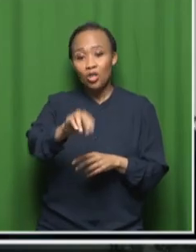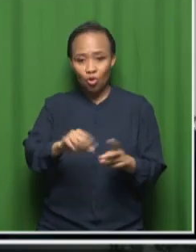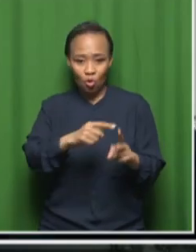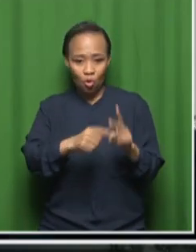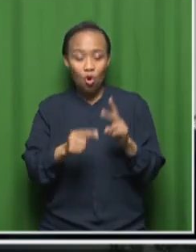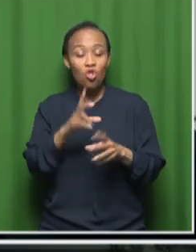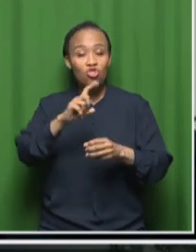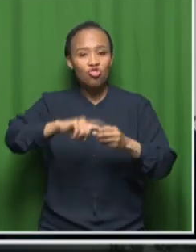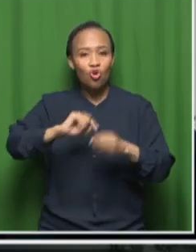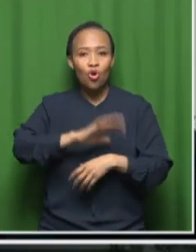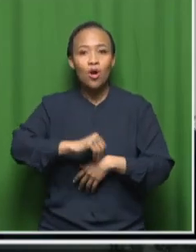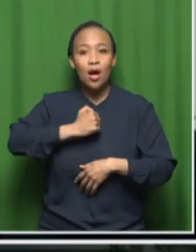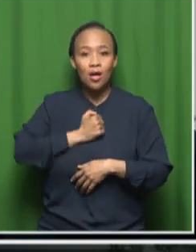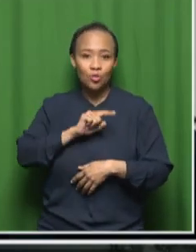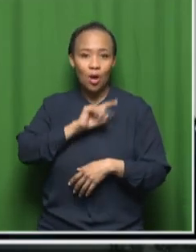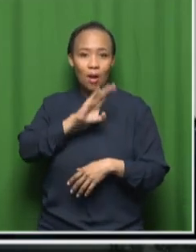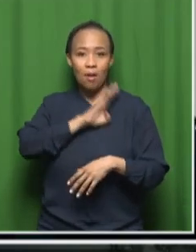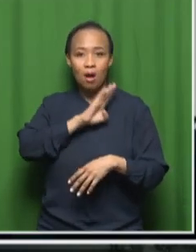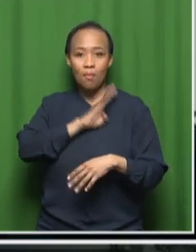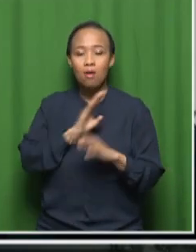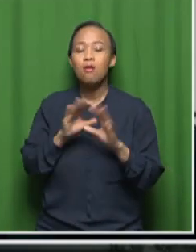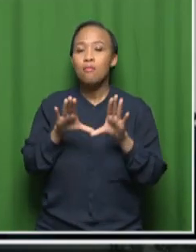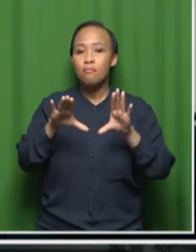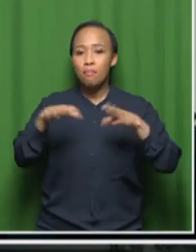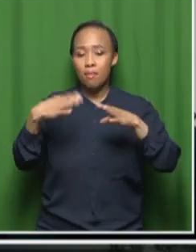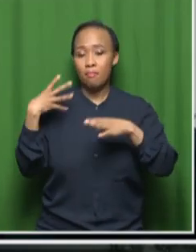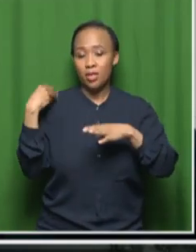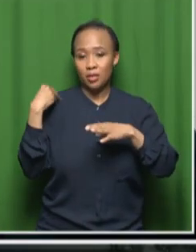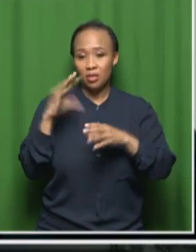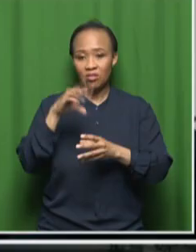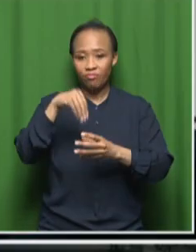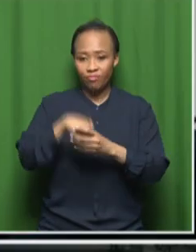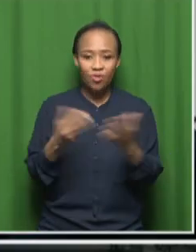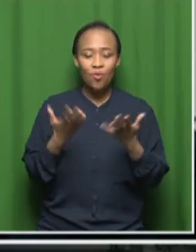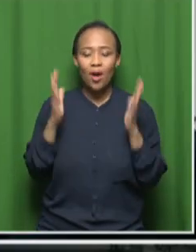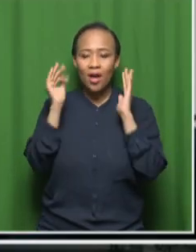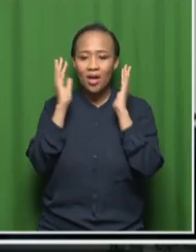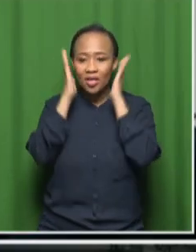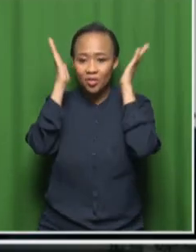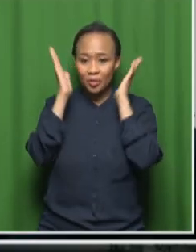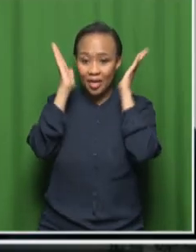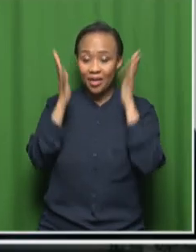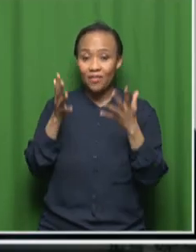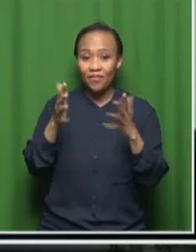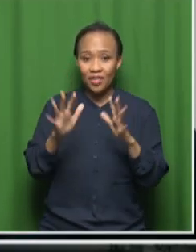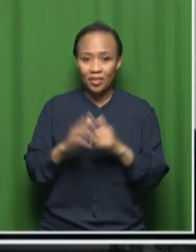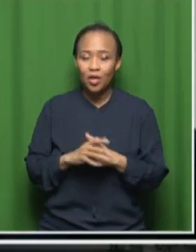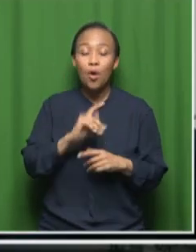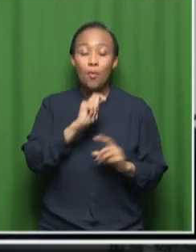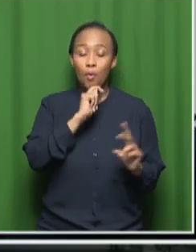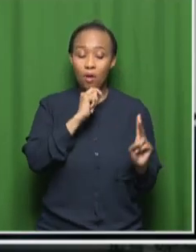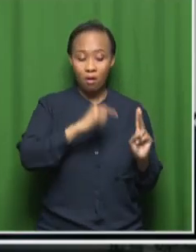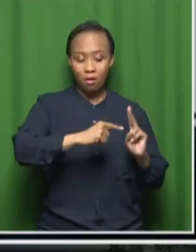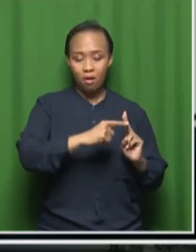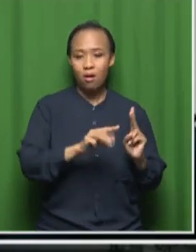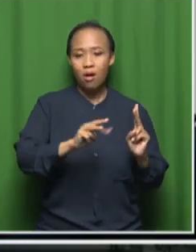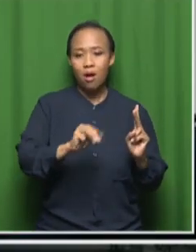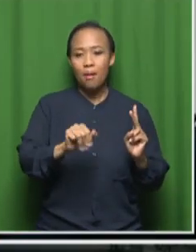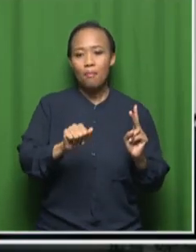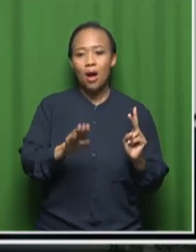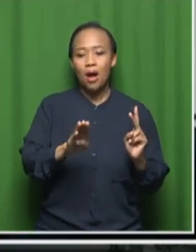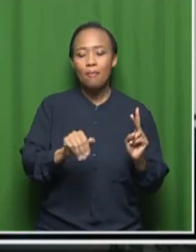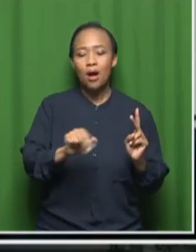Army Ministries in Eswatini. Major Mabaso, good morning. Thank you for your time with the SABC at this hour.